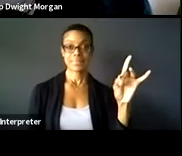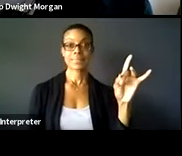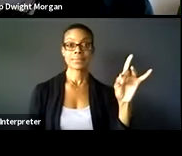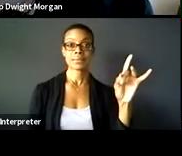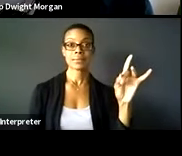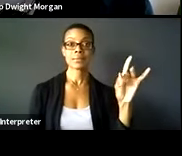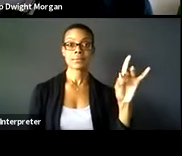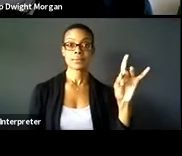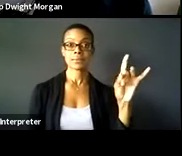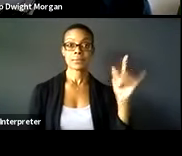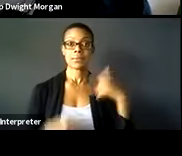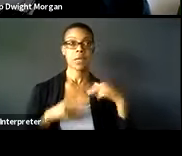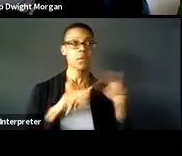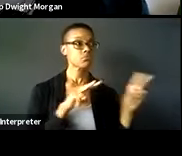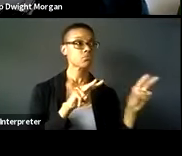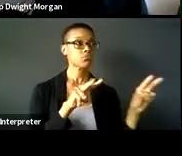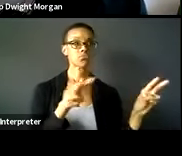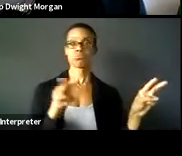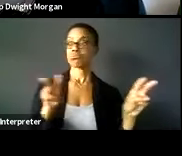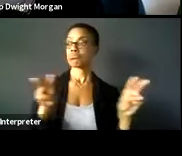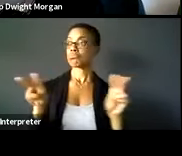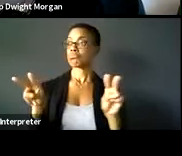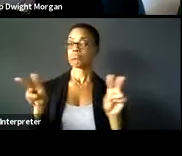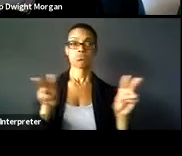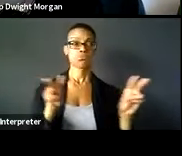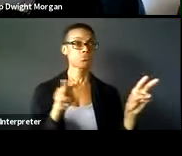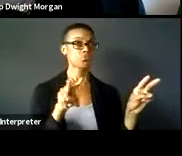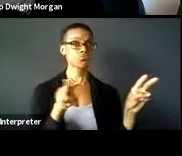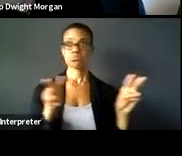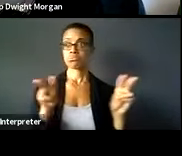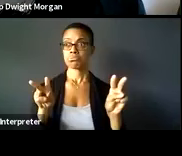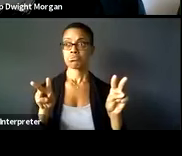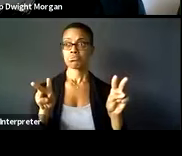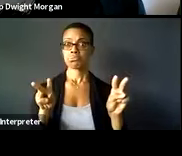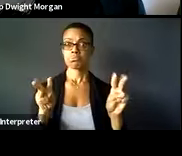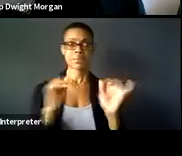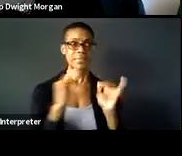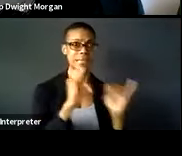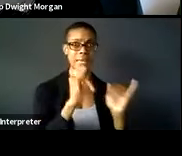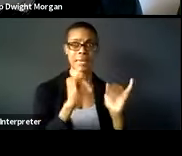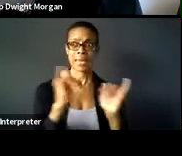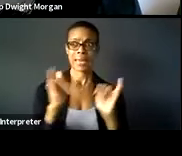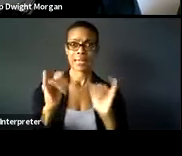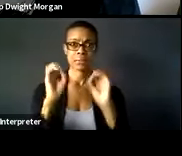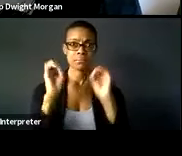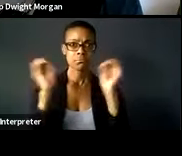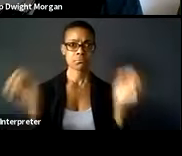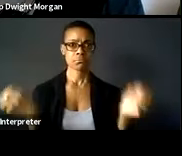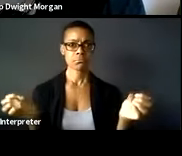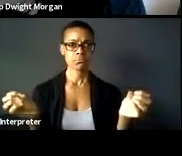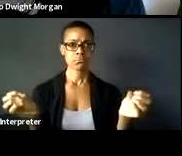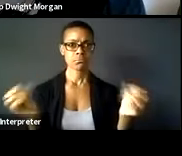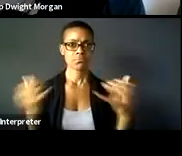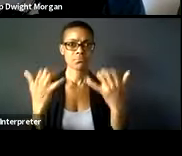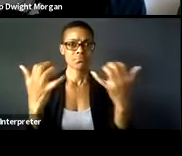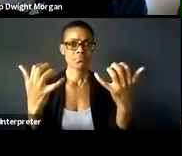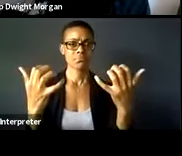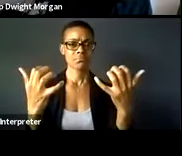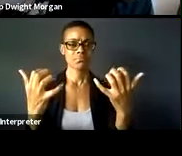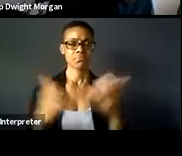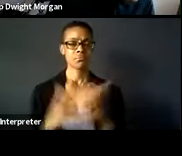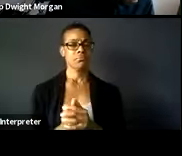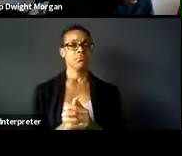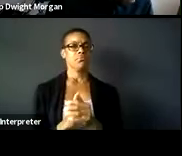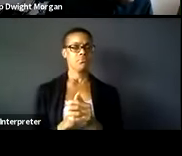2018, I looked around and I could not see anyone that looks like me. And that's why I was so proud to